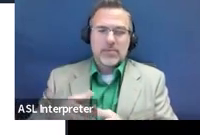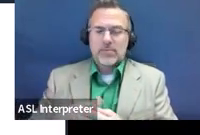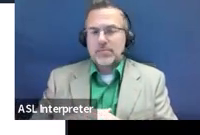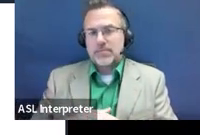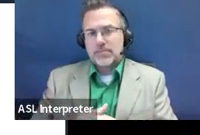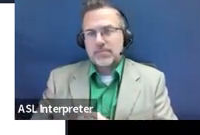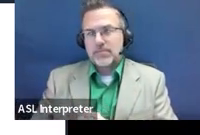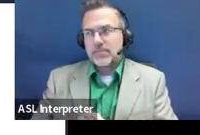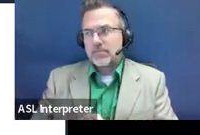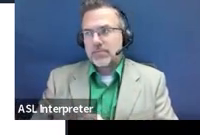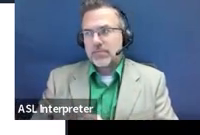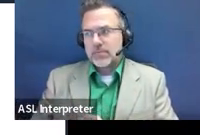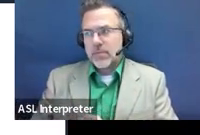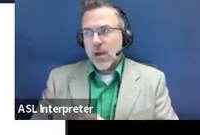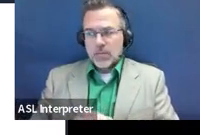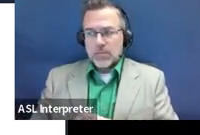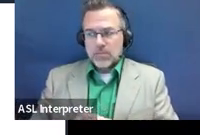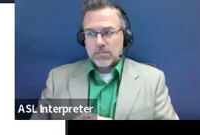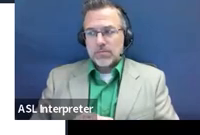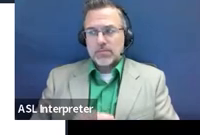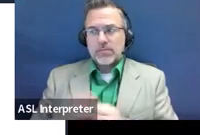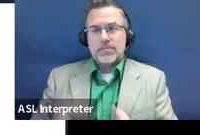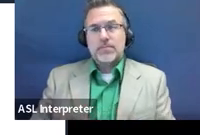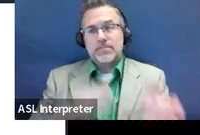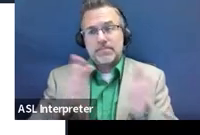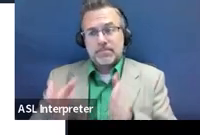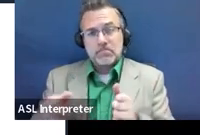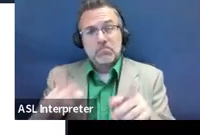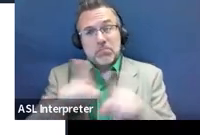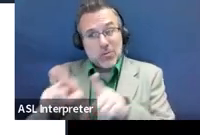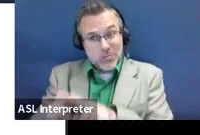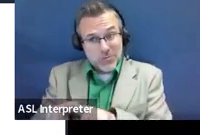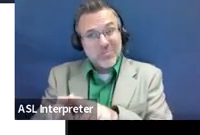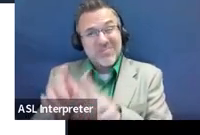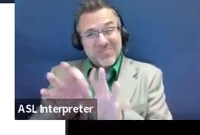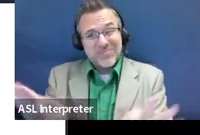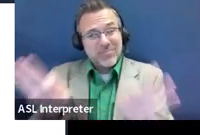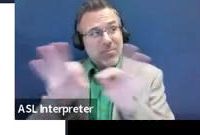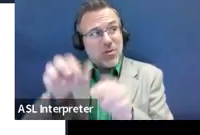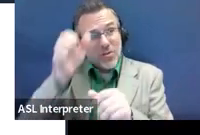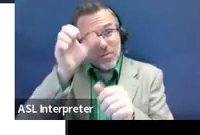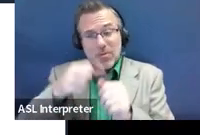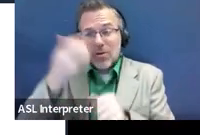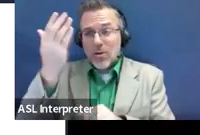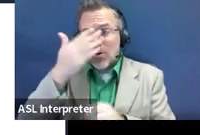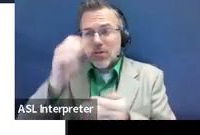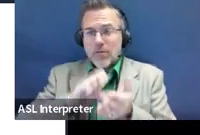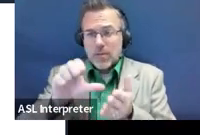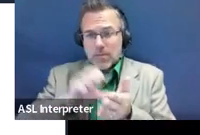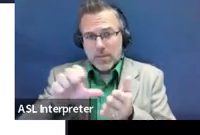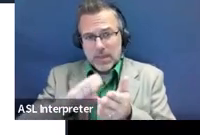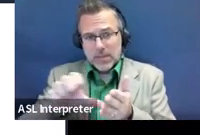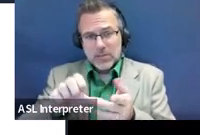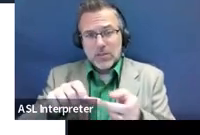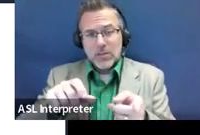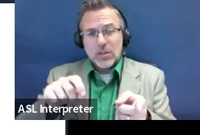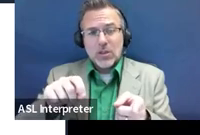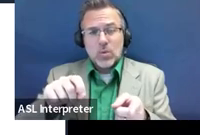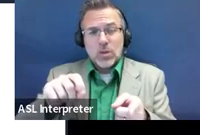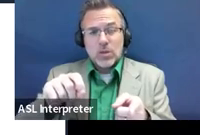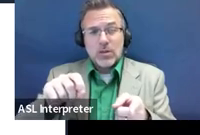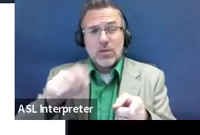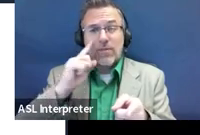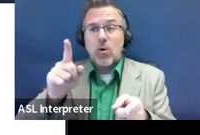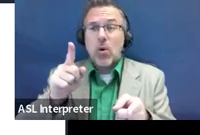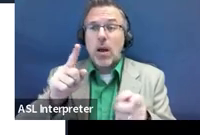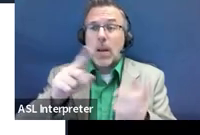plan. And then also remembering that on this front page, when you're checking off the purpose of the meeting, you want